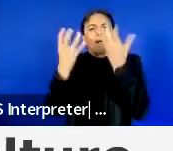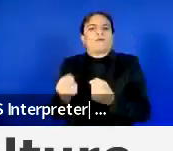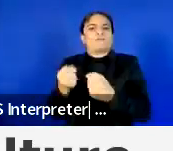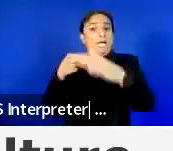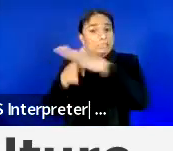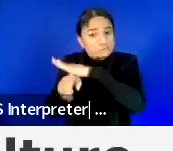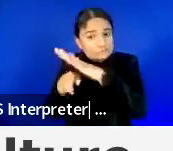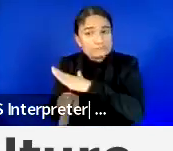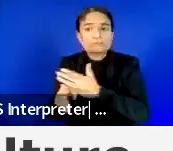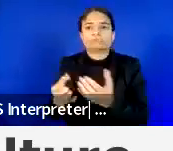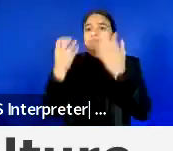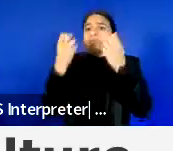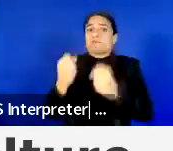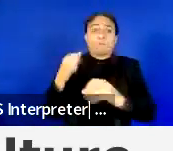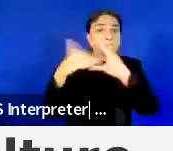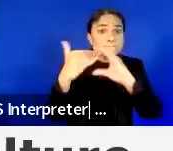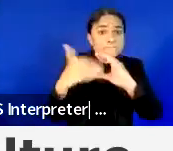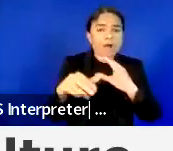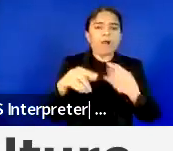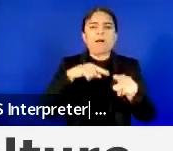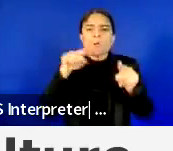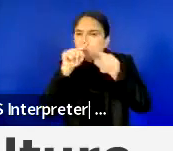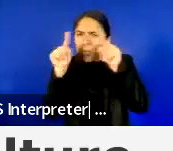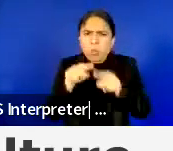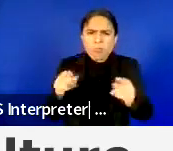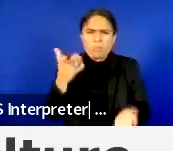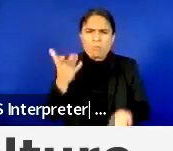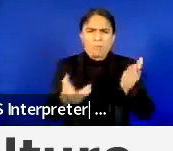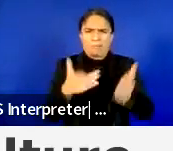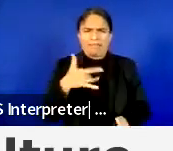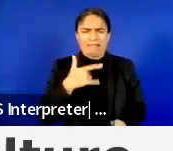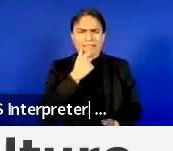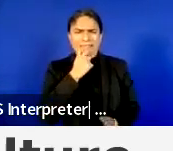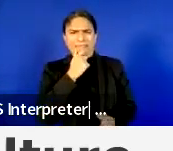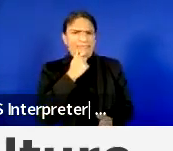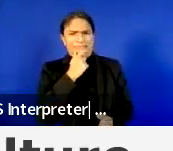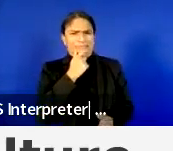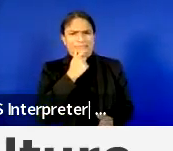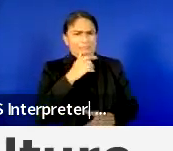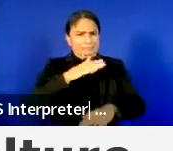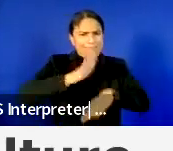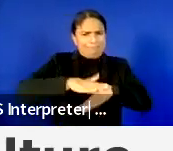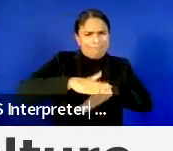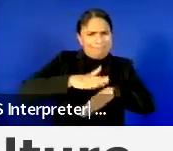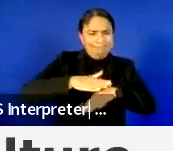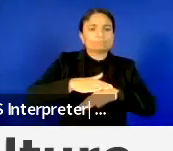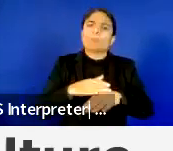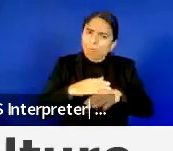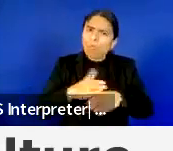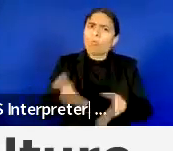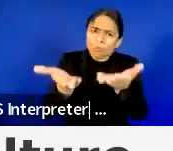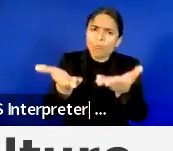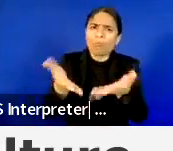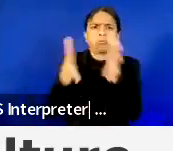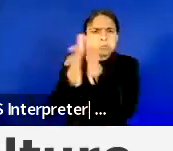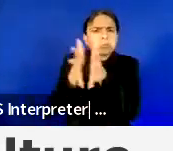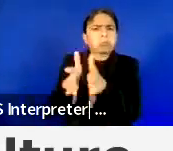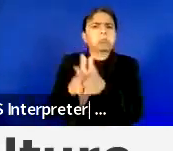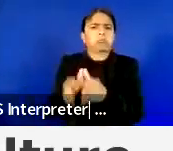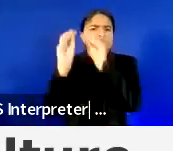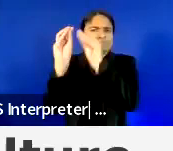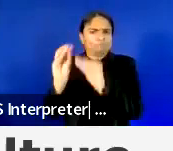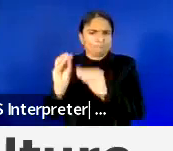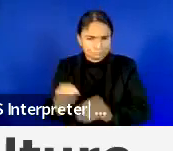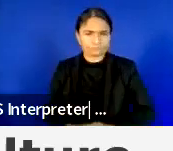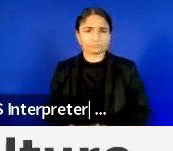give feedback. Yeah. And as mentioned earlier, there was support for me to bring along a